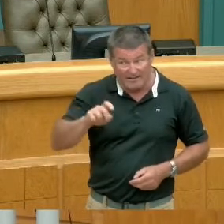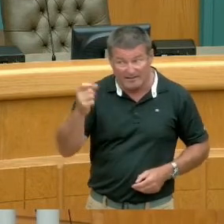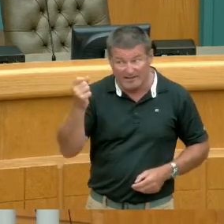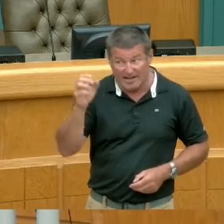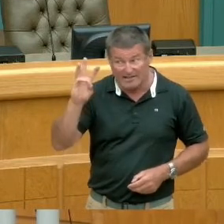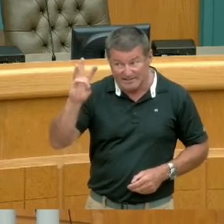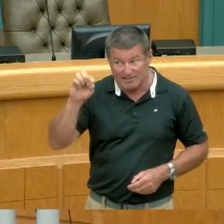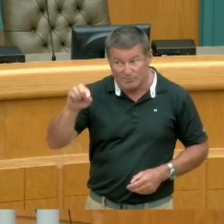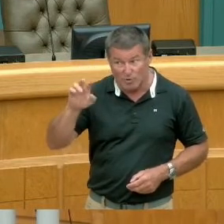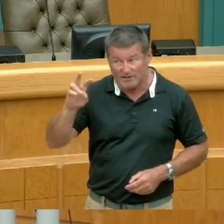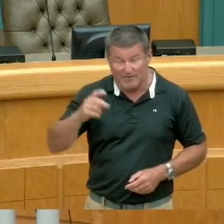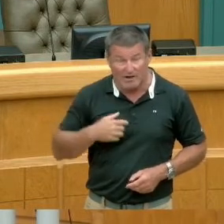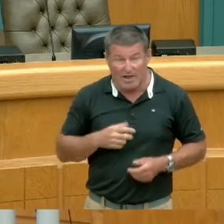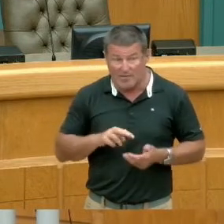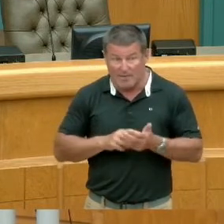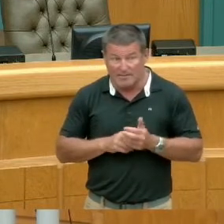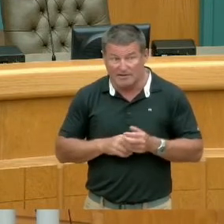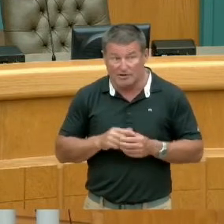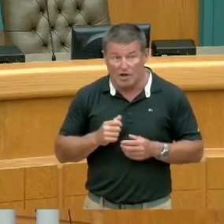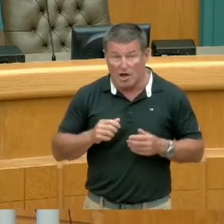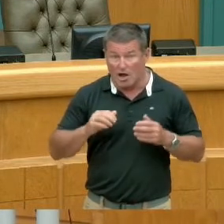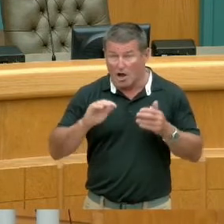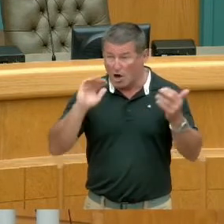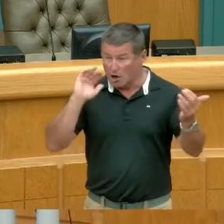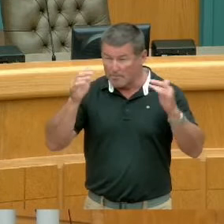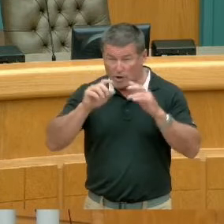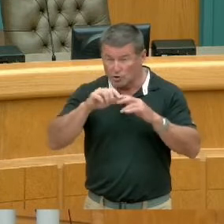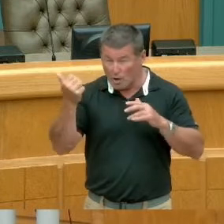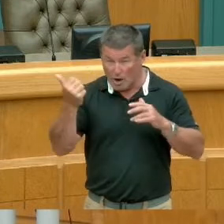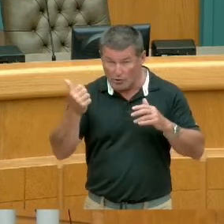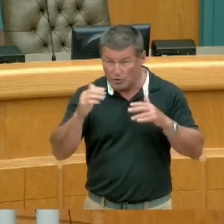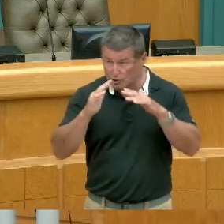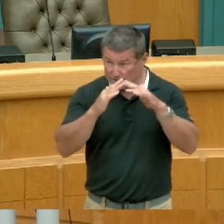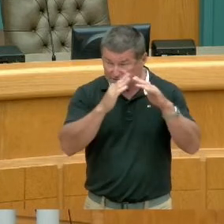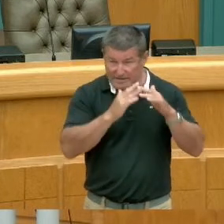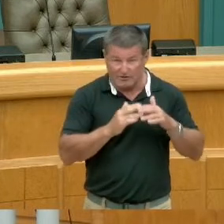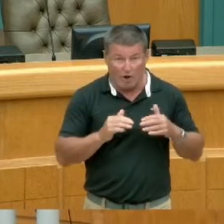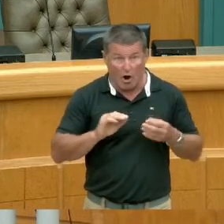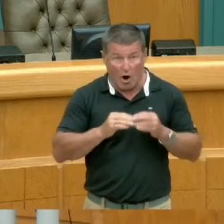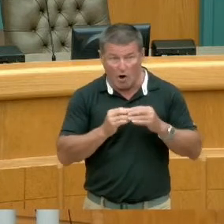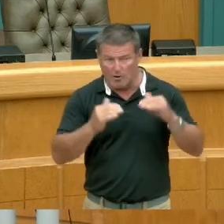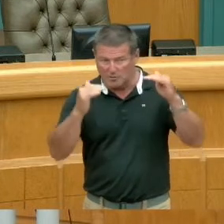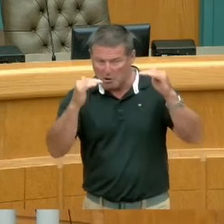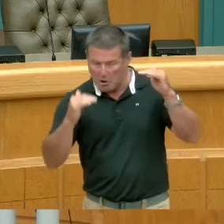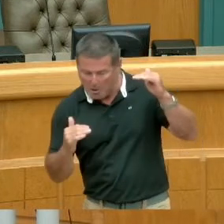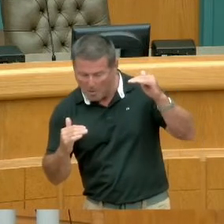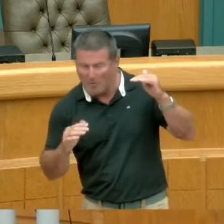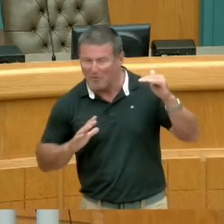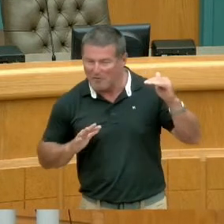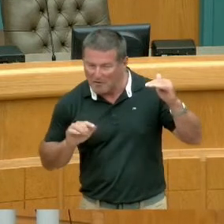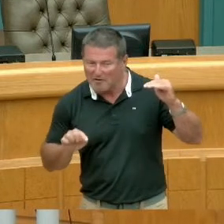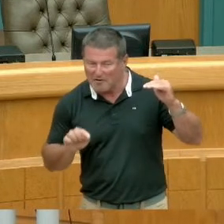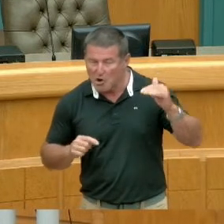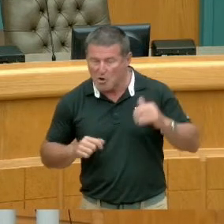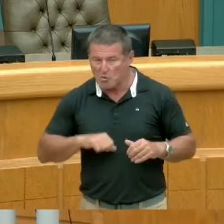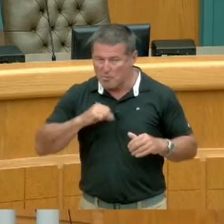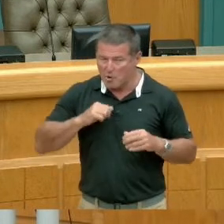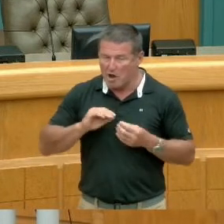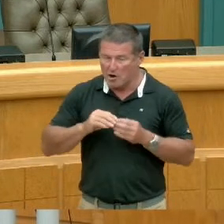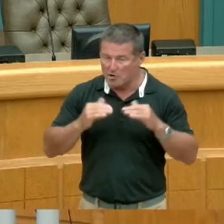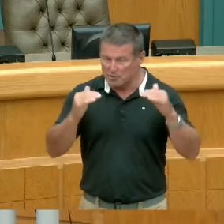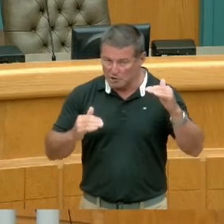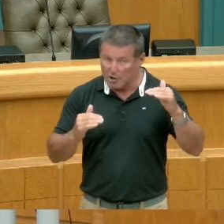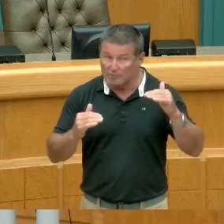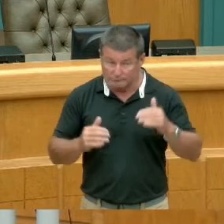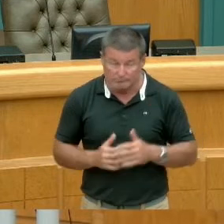So we are significantly below the state average and some of the other cities within our state. And we're very proud of that, and part